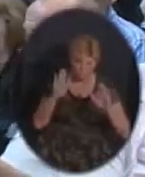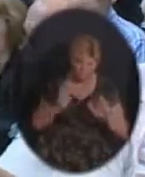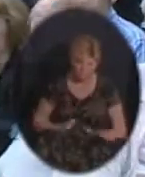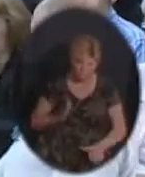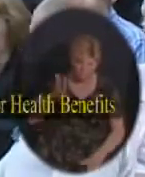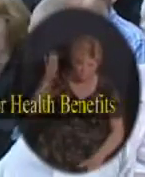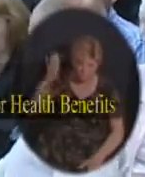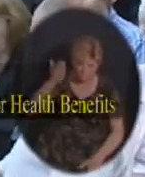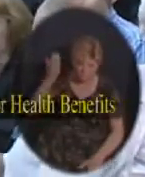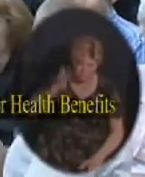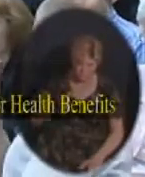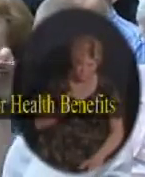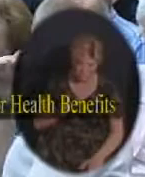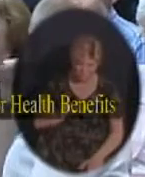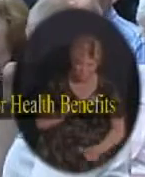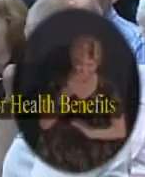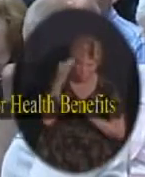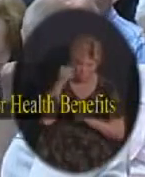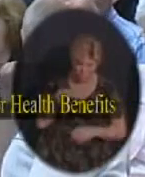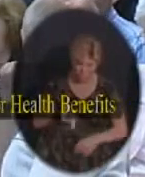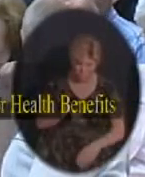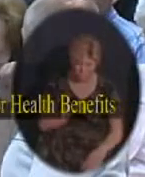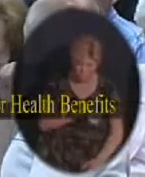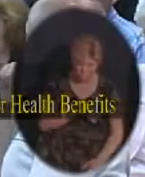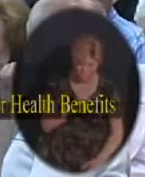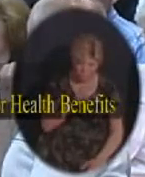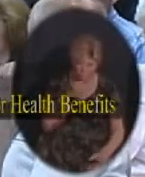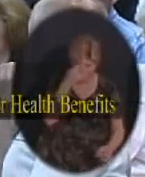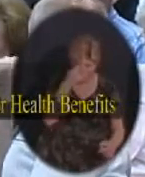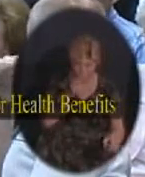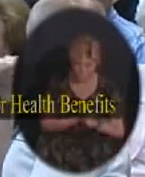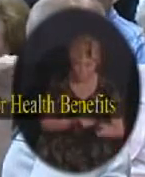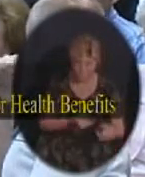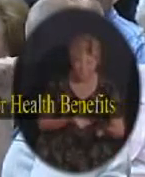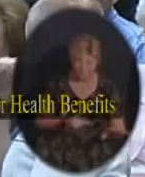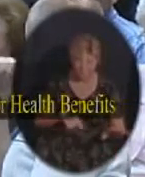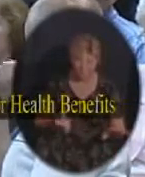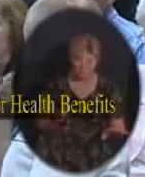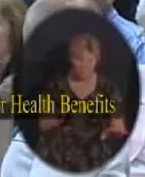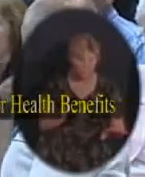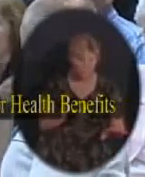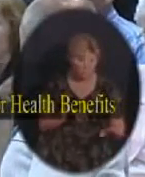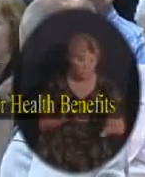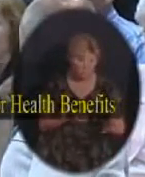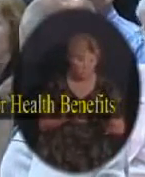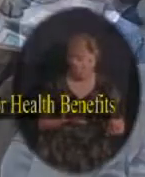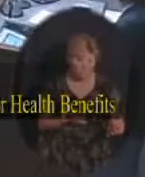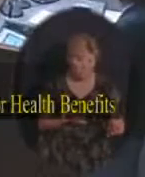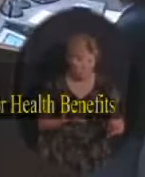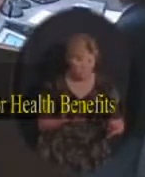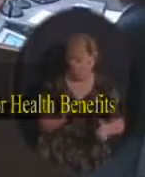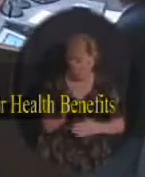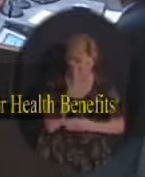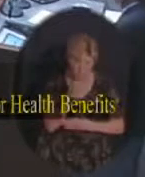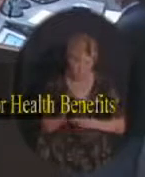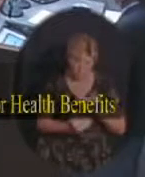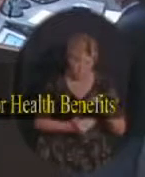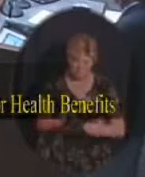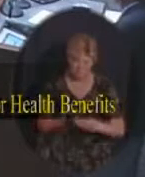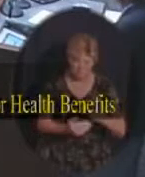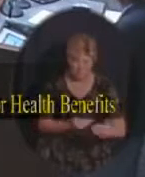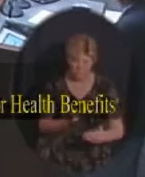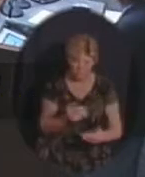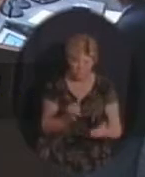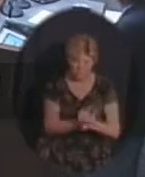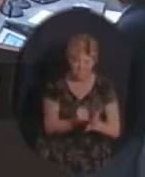that if we do move forward with you, it is contingent upon getting a definitive agreement, and that's a process that's very important and wouldn't want